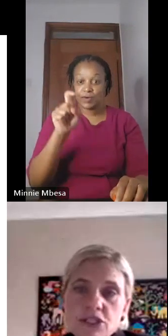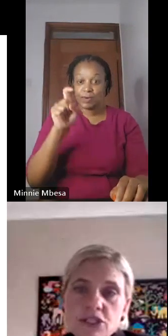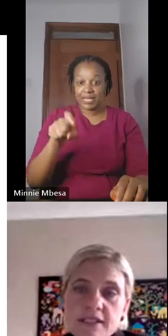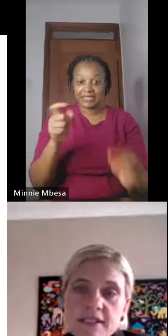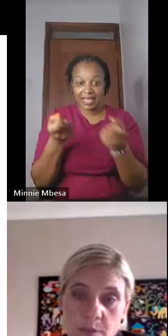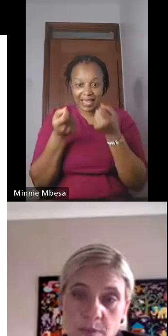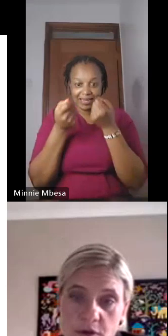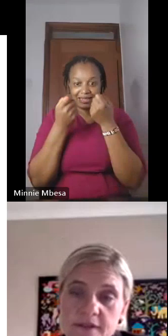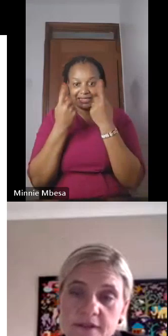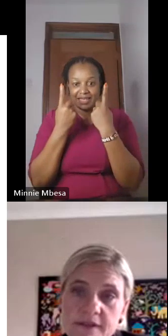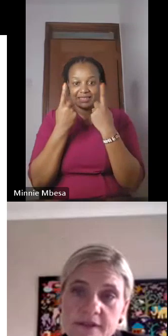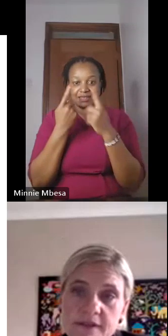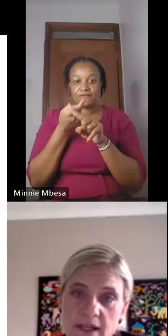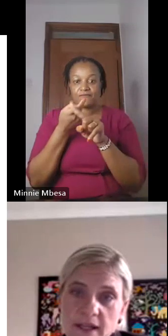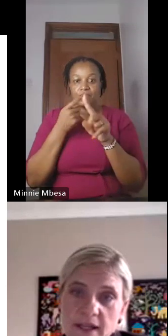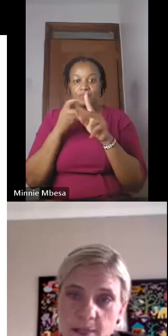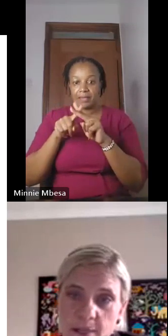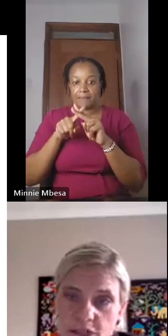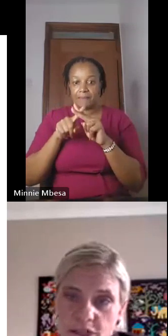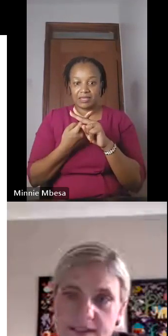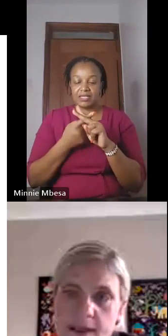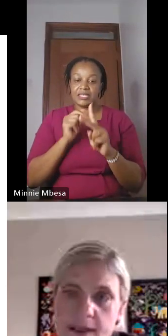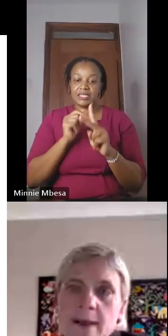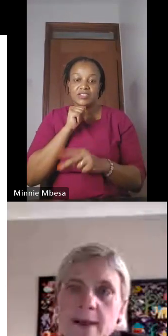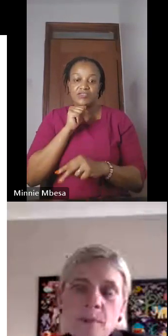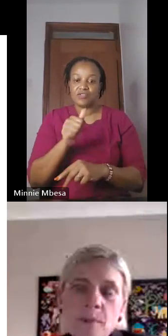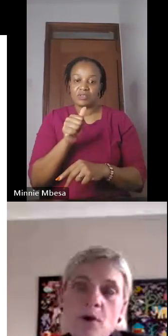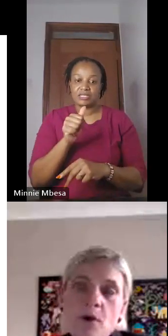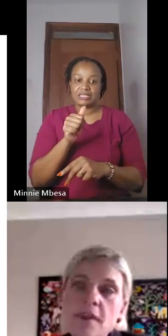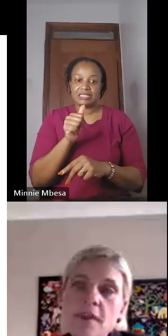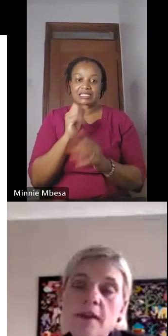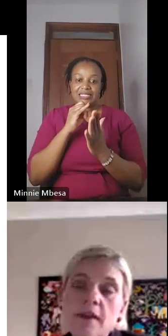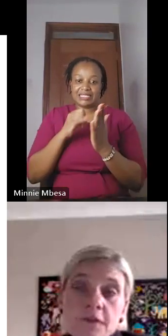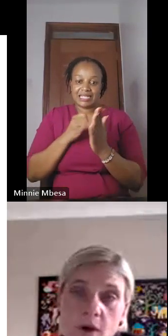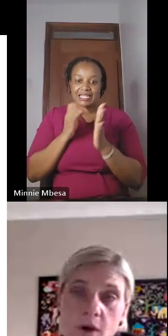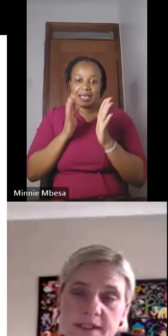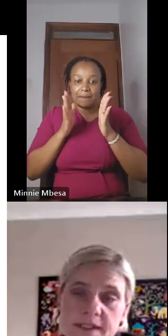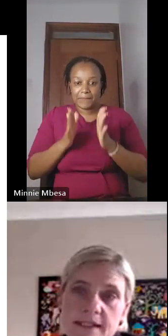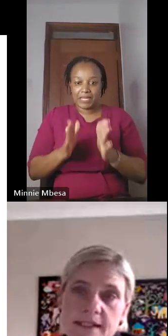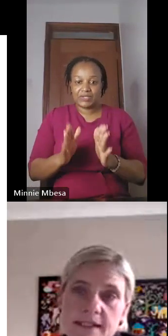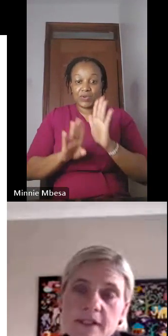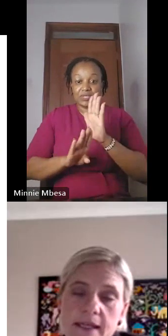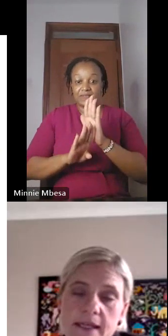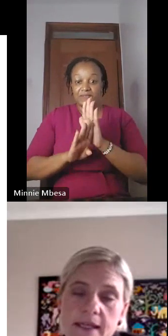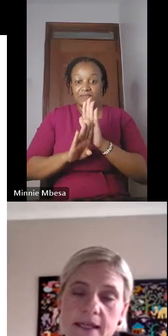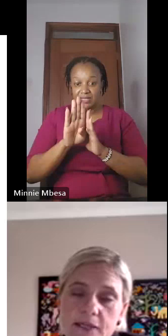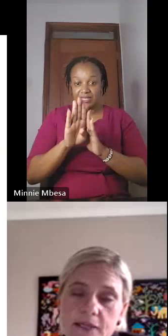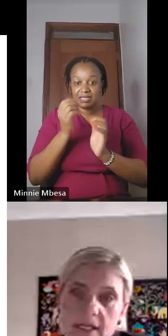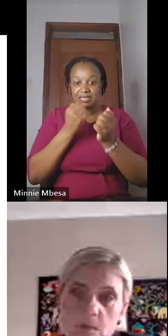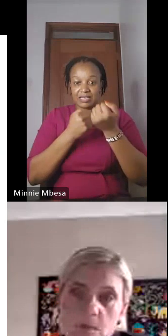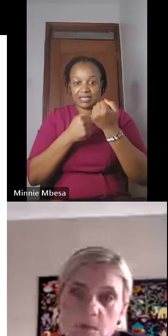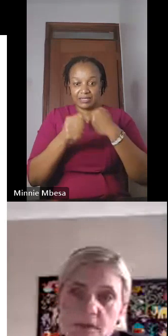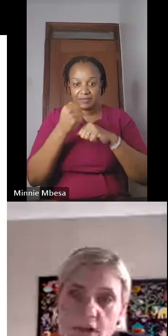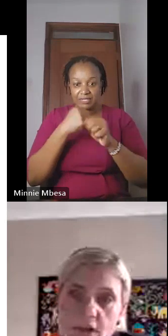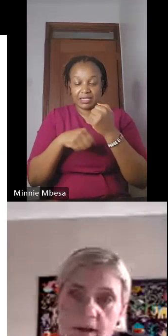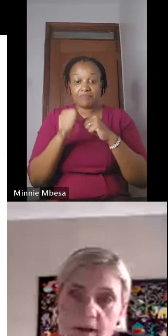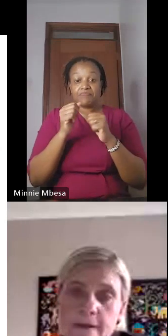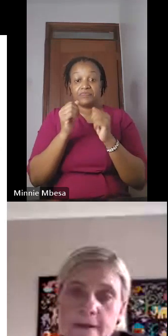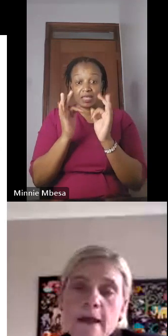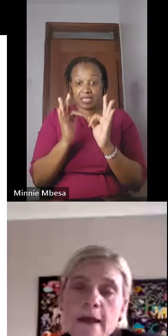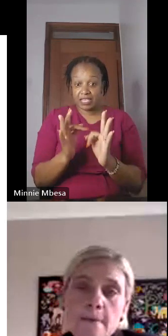not just a personal development opportunity, but rather, if you were successful as an Australia